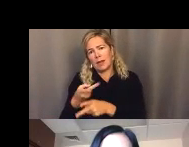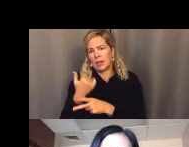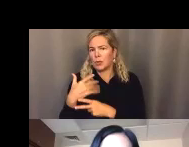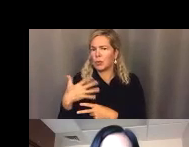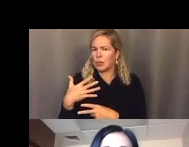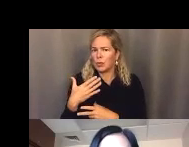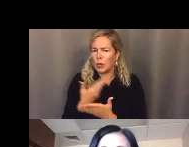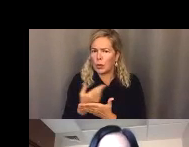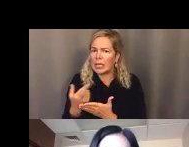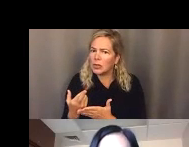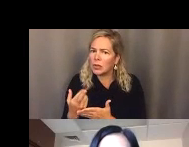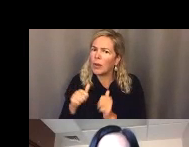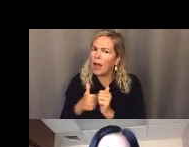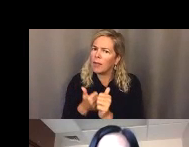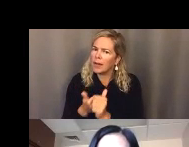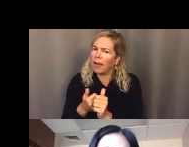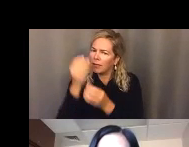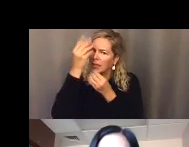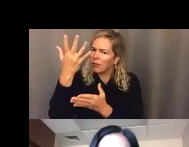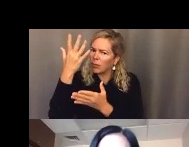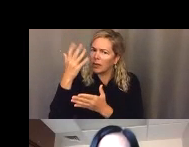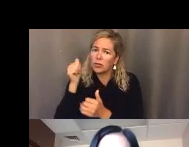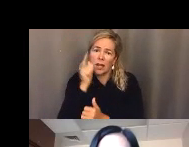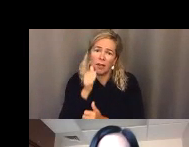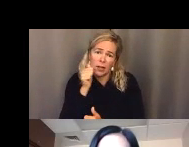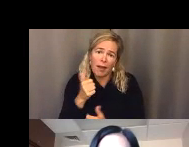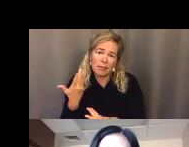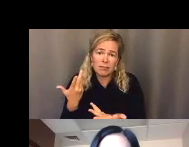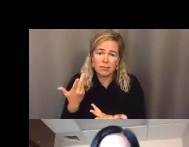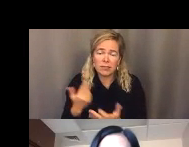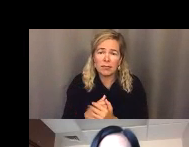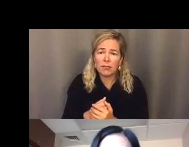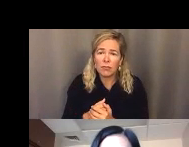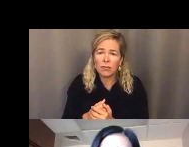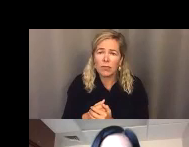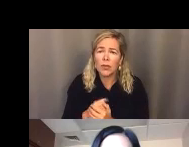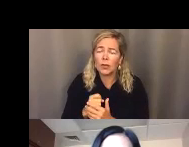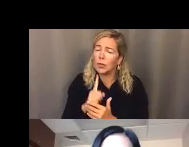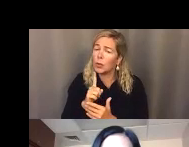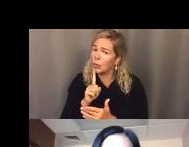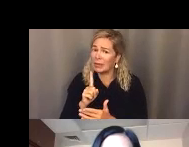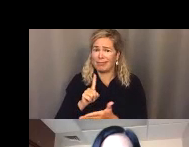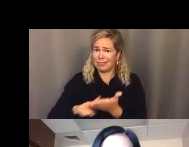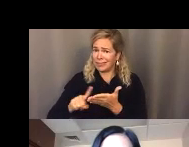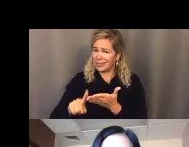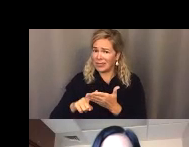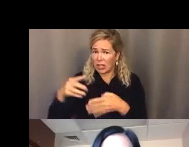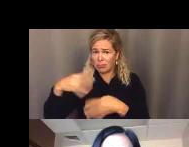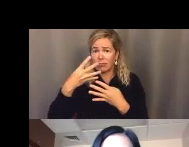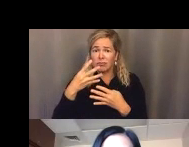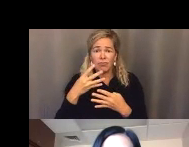it almost every day. So please check this out. I think you will find it helpful. Next.